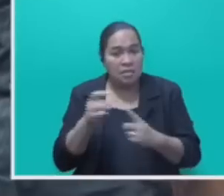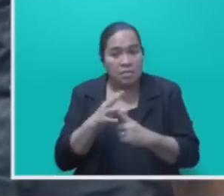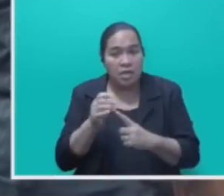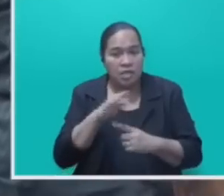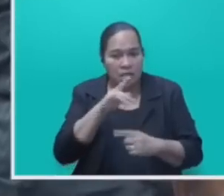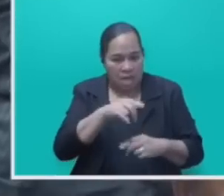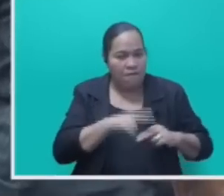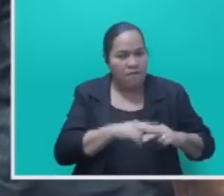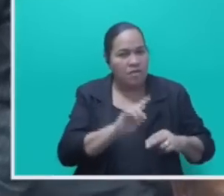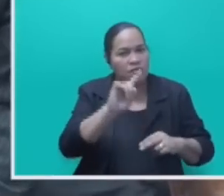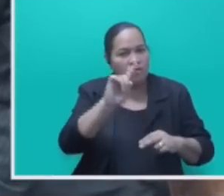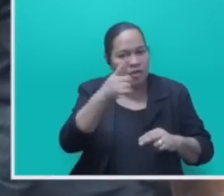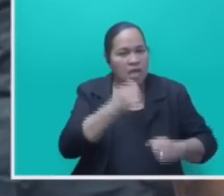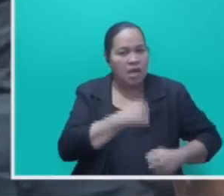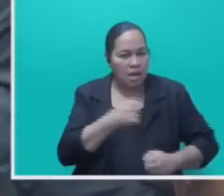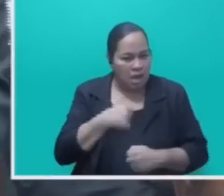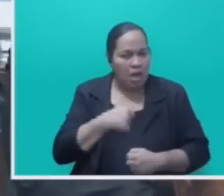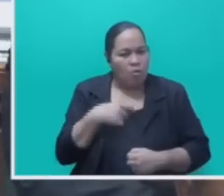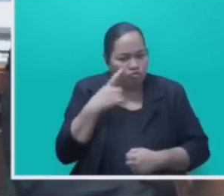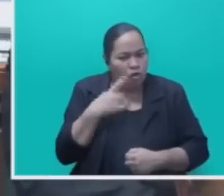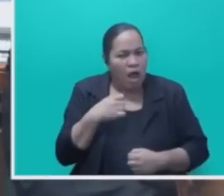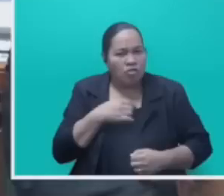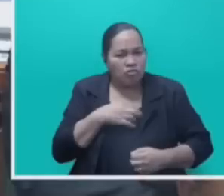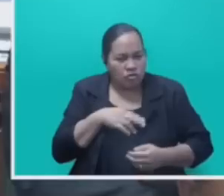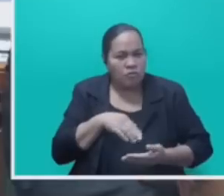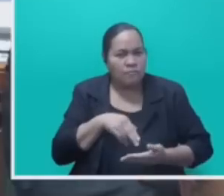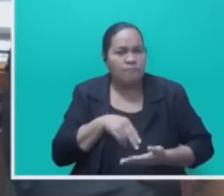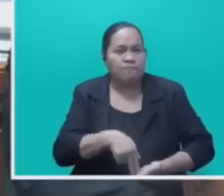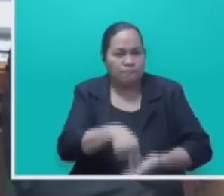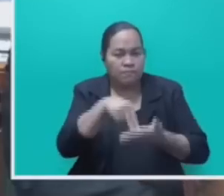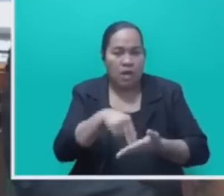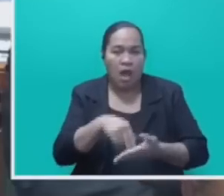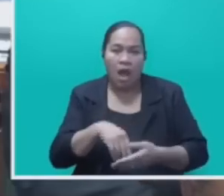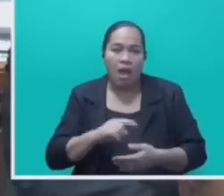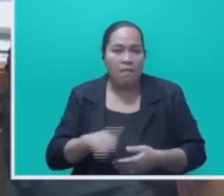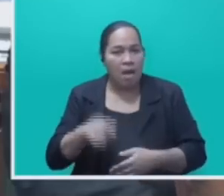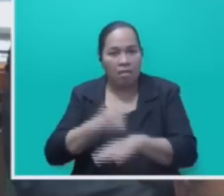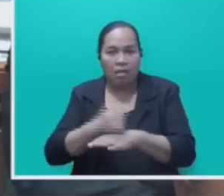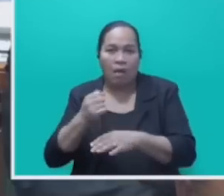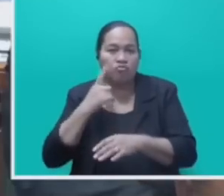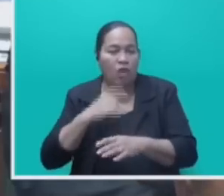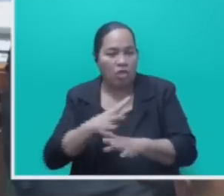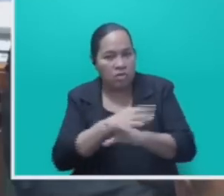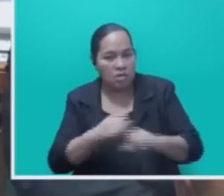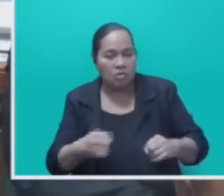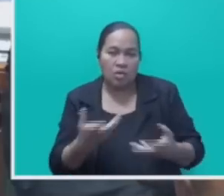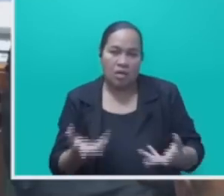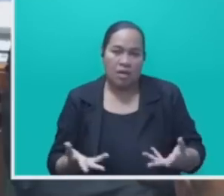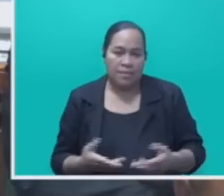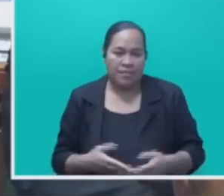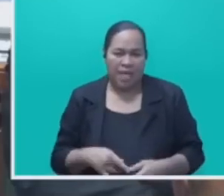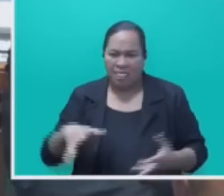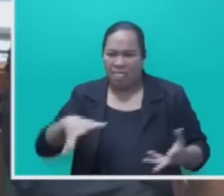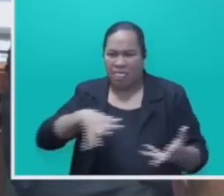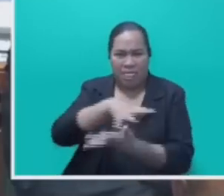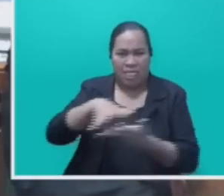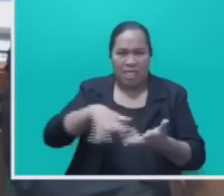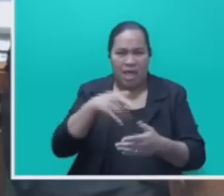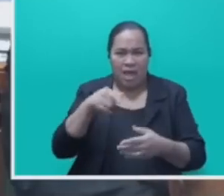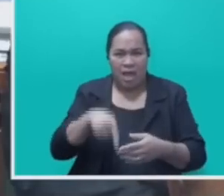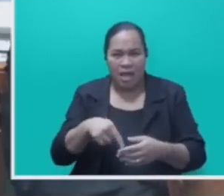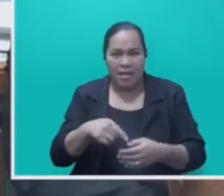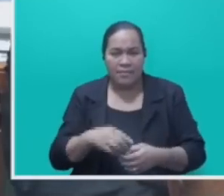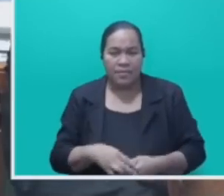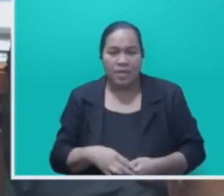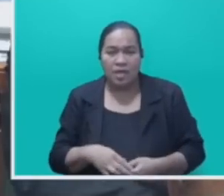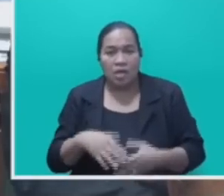First work so hard for. The chaos continues on this new dawn government, where a permanent dusk seems